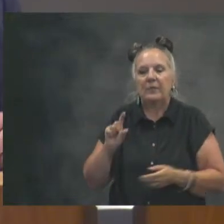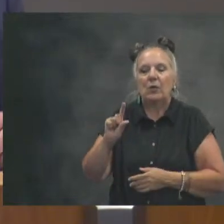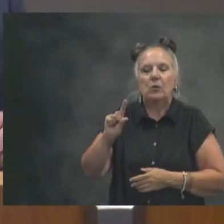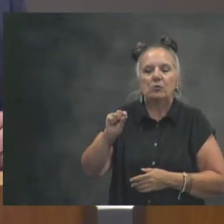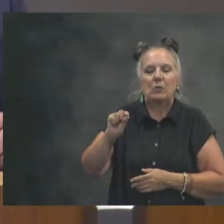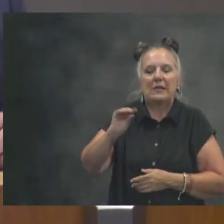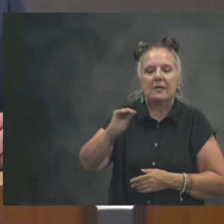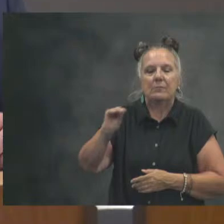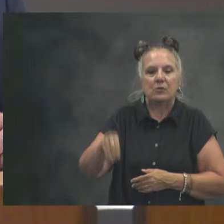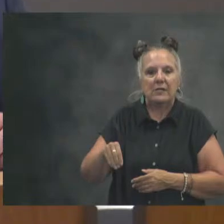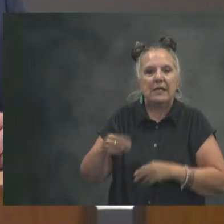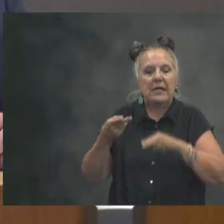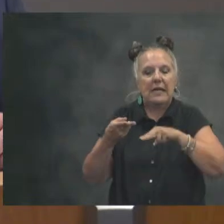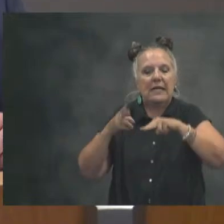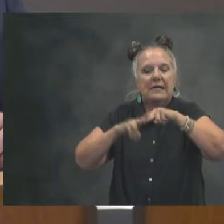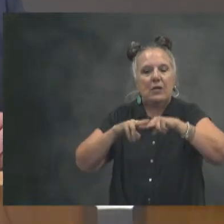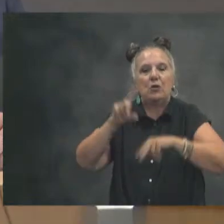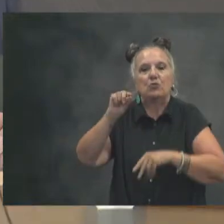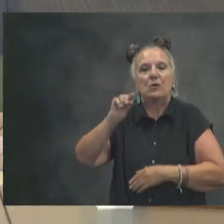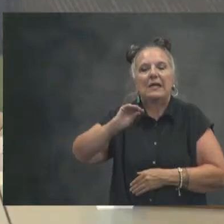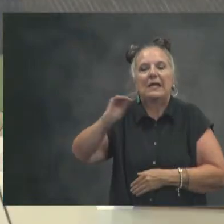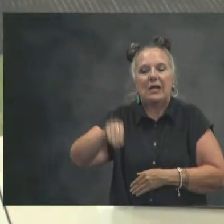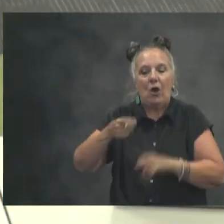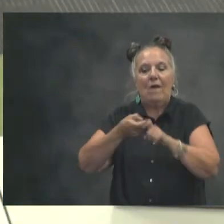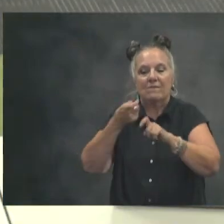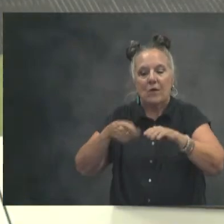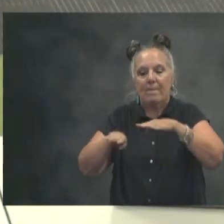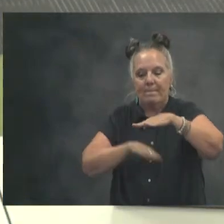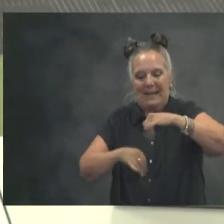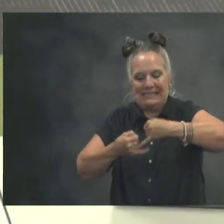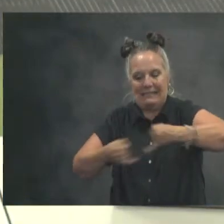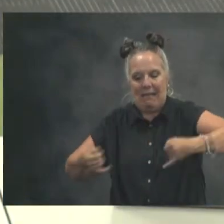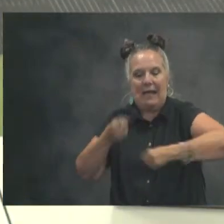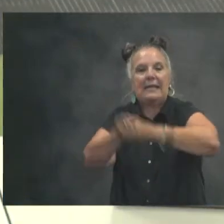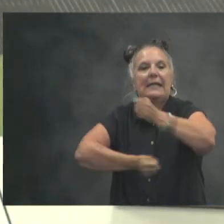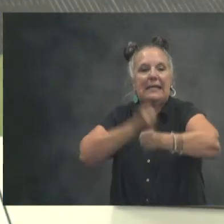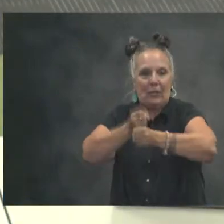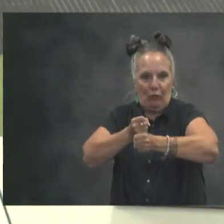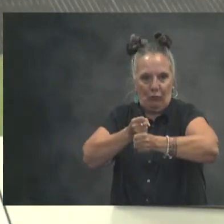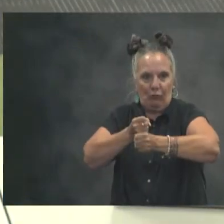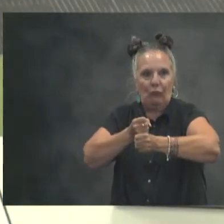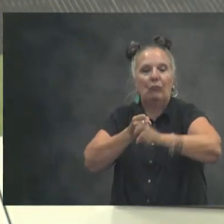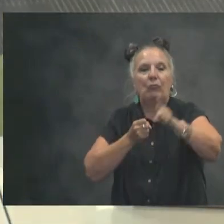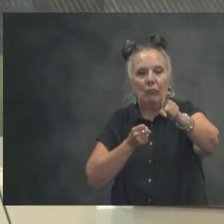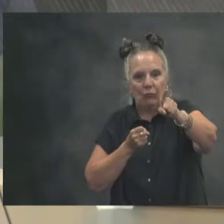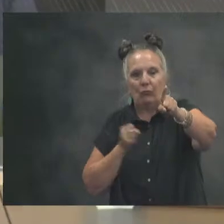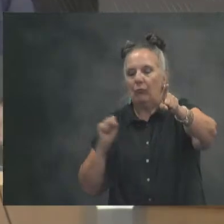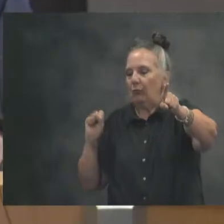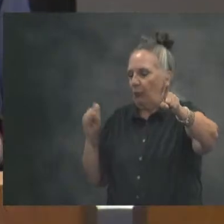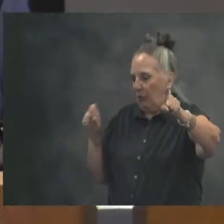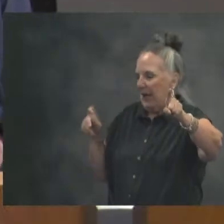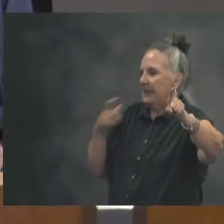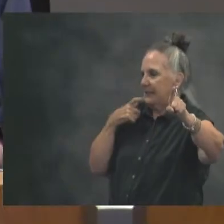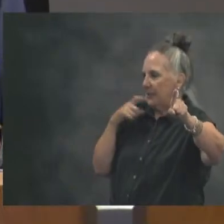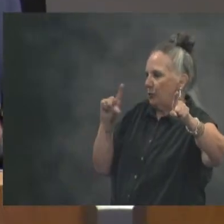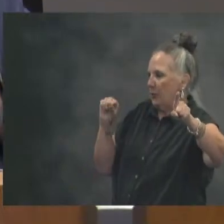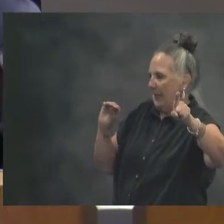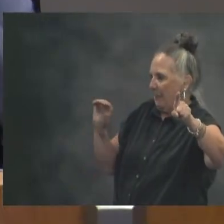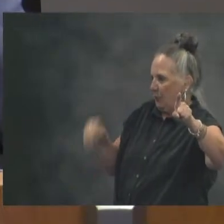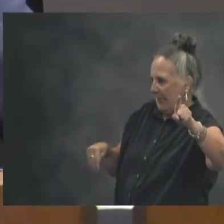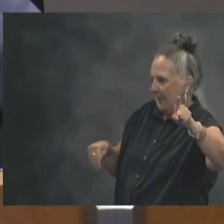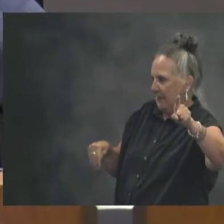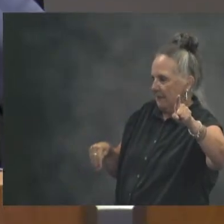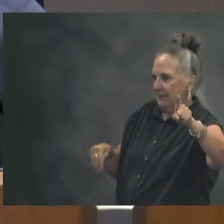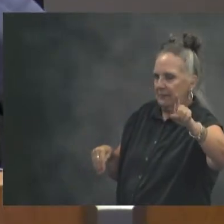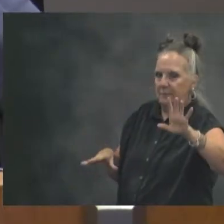20% by the end, so an increase of 20% from the baseline year. Okay, because it just says 20% of them will be, I'm